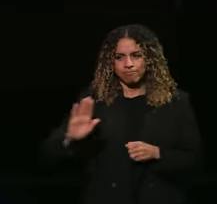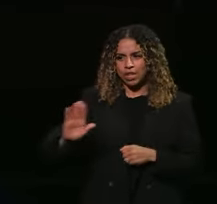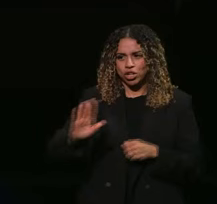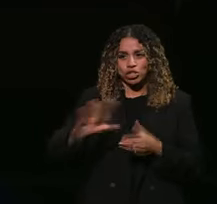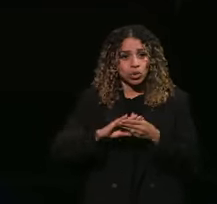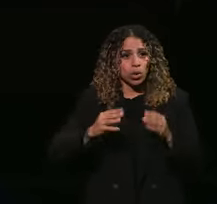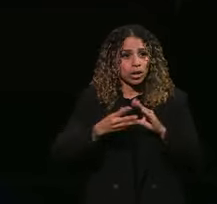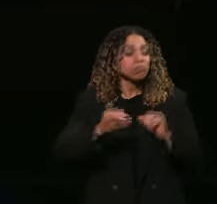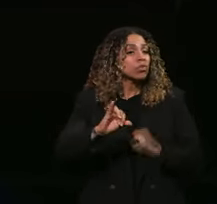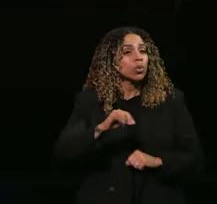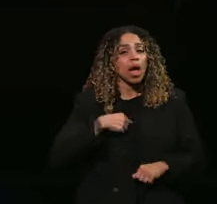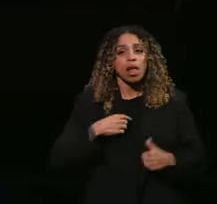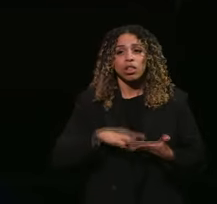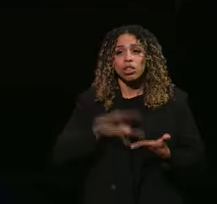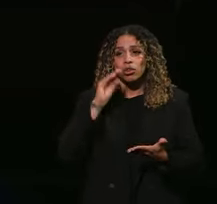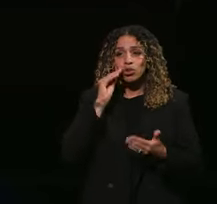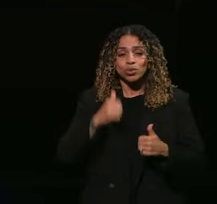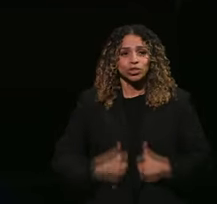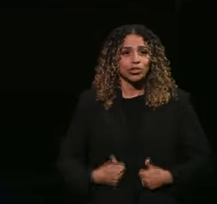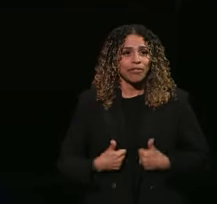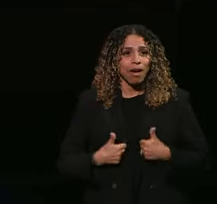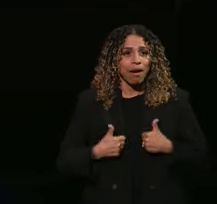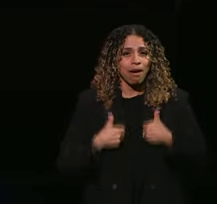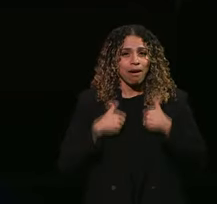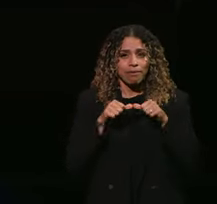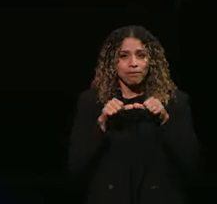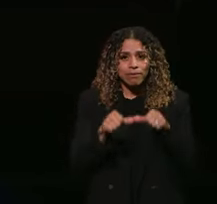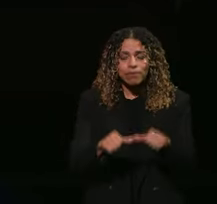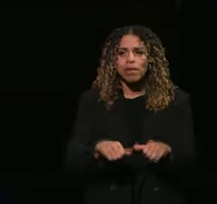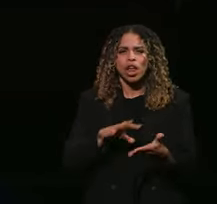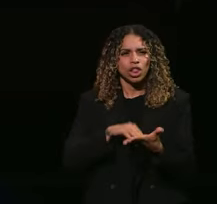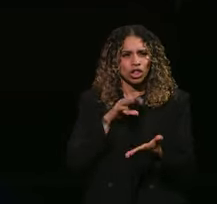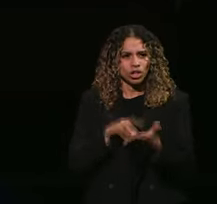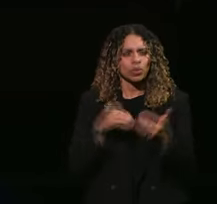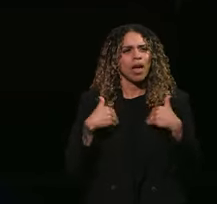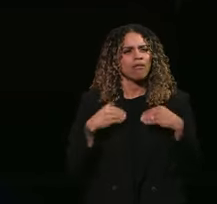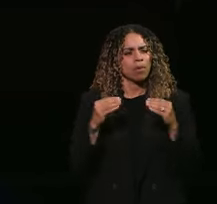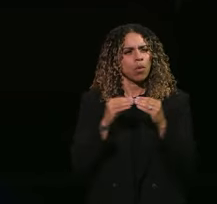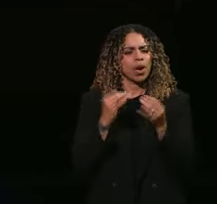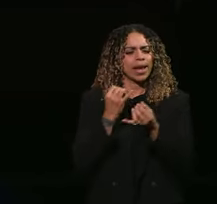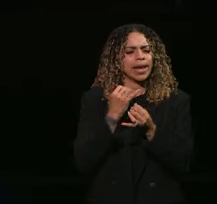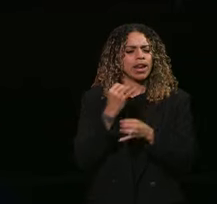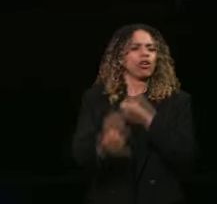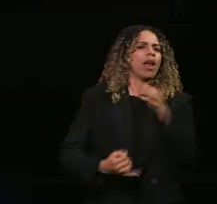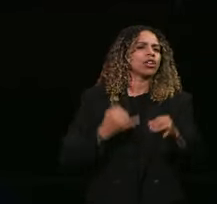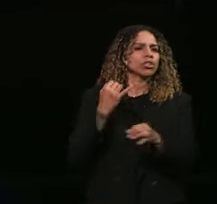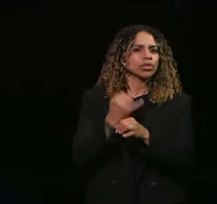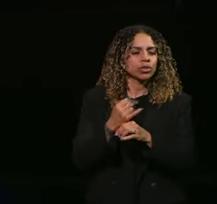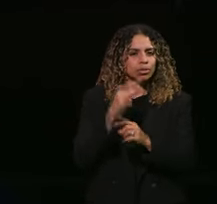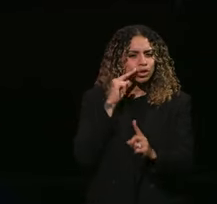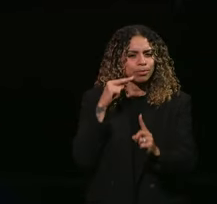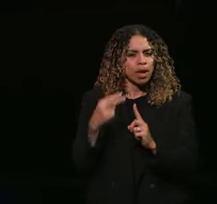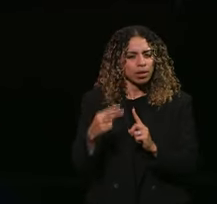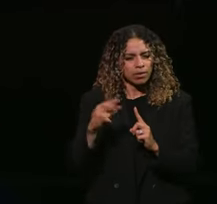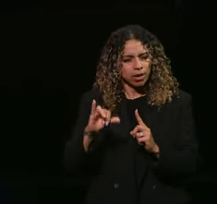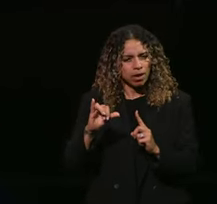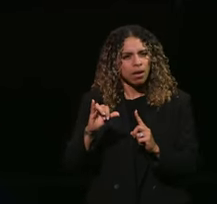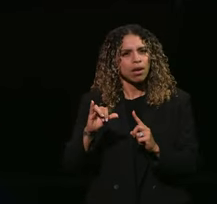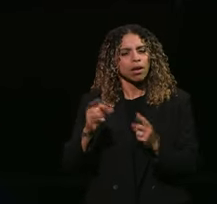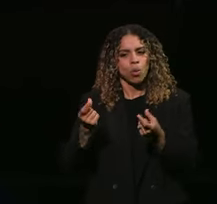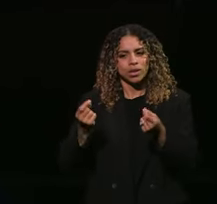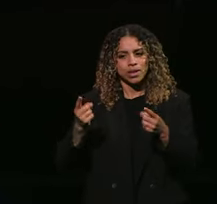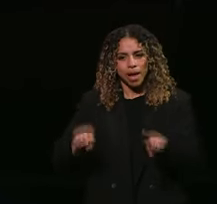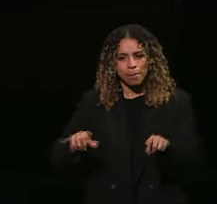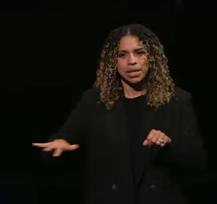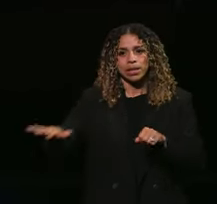I learned to have more international perspective on what is happening. And after that, I went